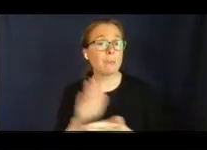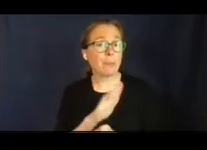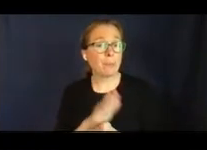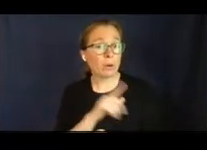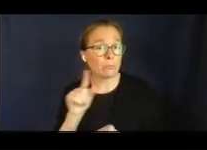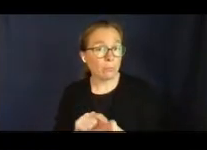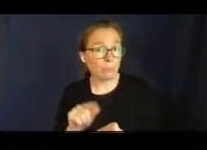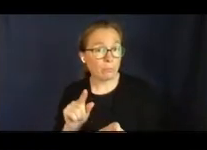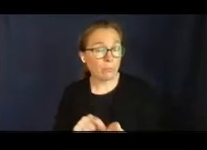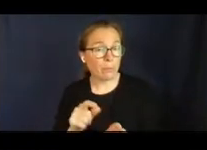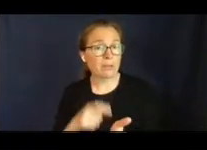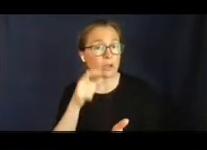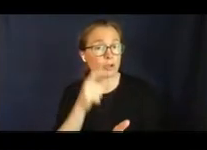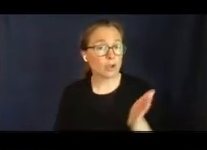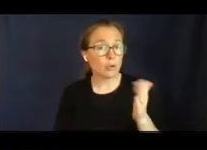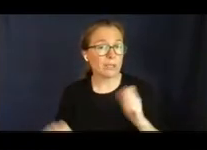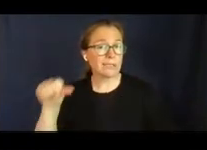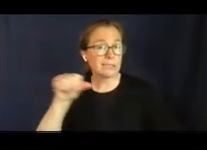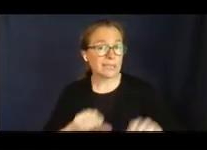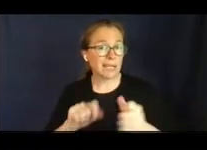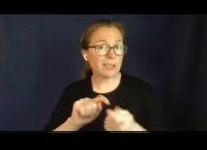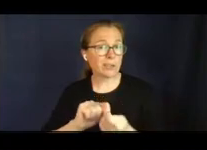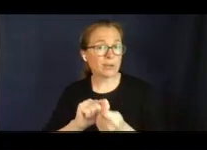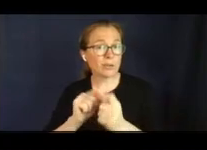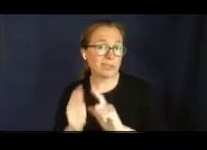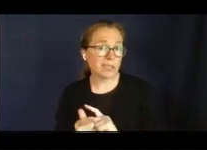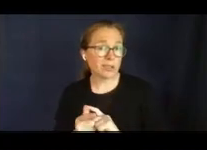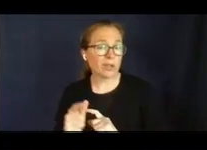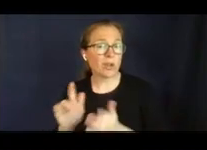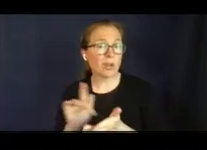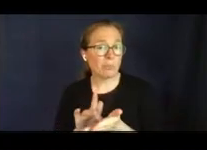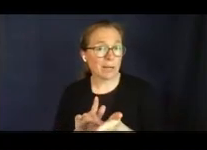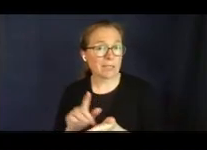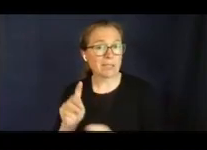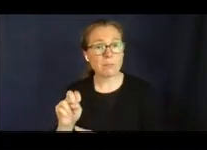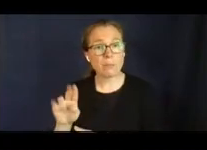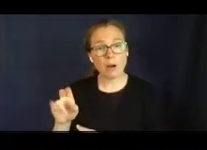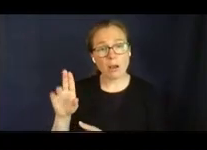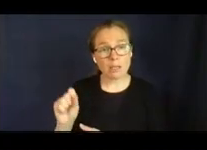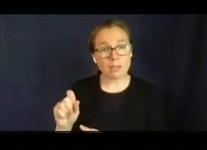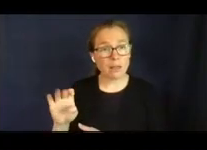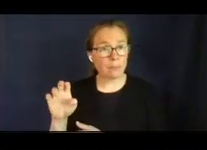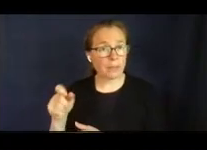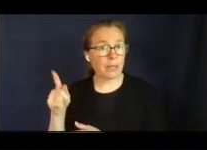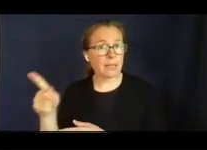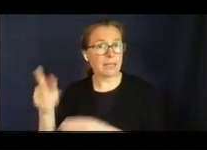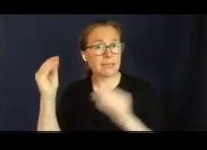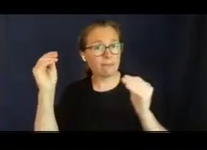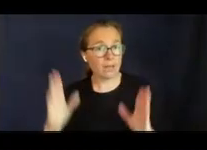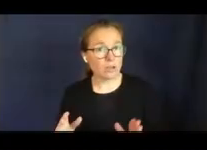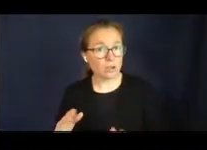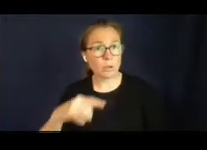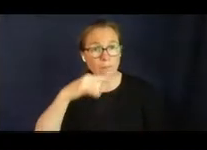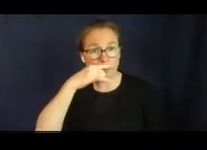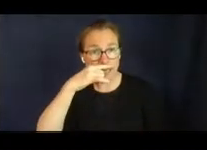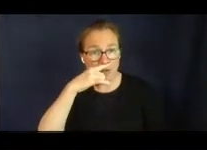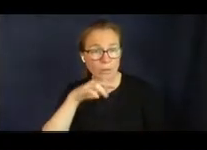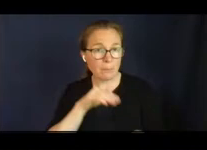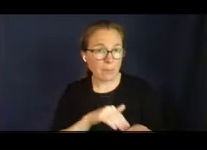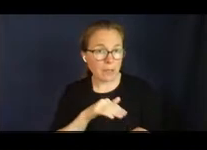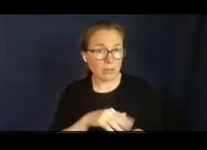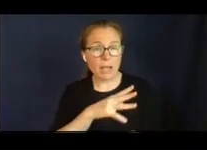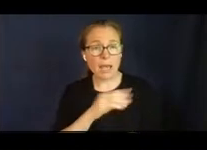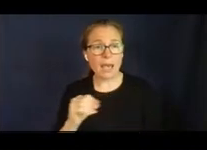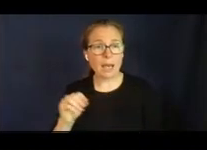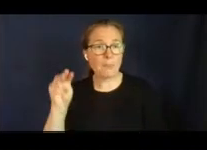journal called Science Translational Medicine by Dr. Marcus Grumpy, who is professor of pediatrics and molecular and medical genetics. And